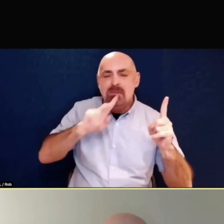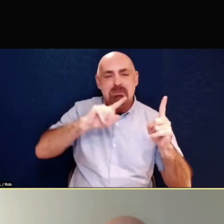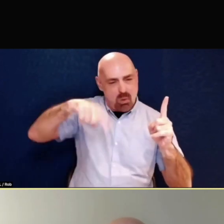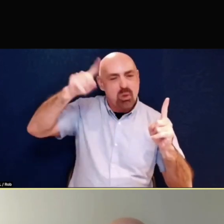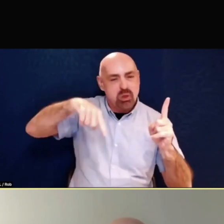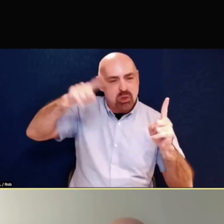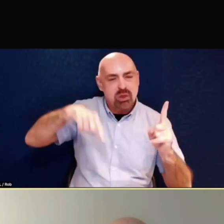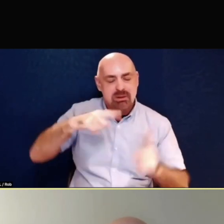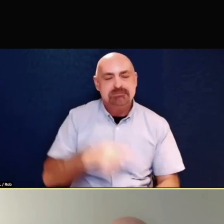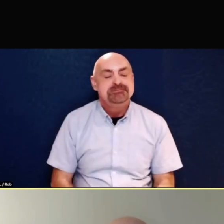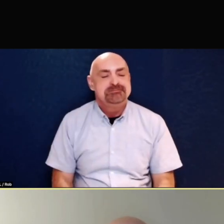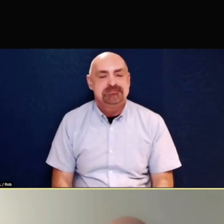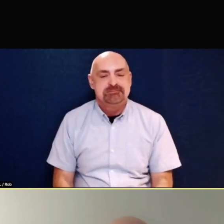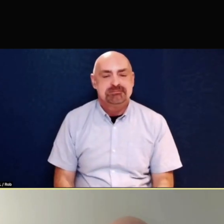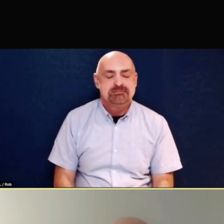the next slide, please.